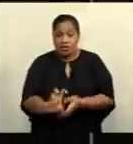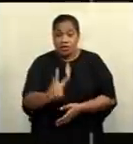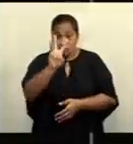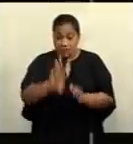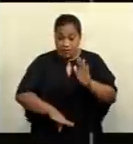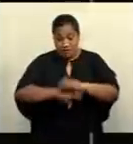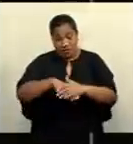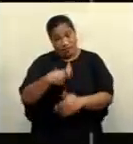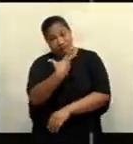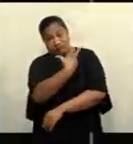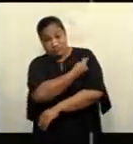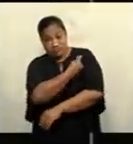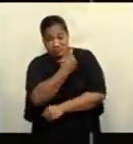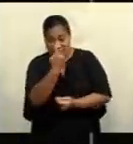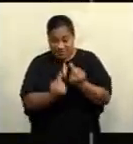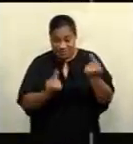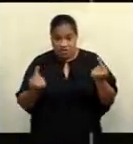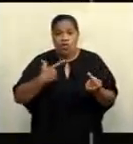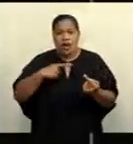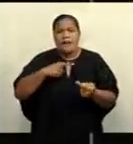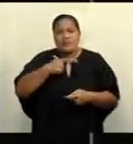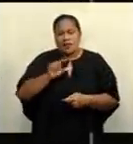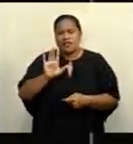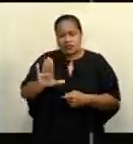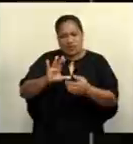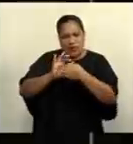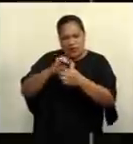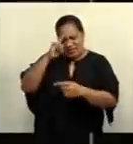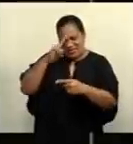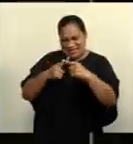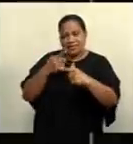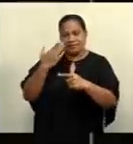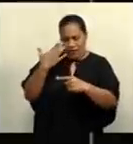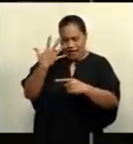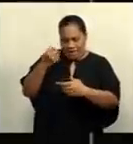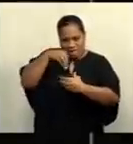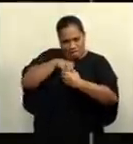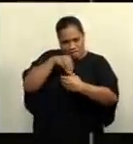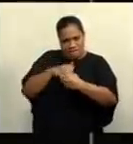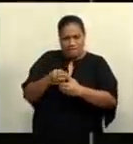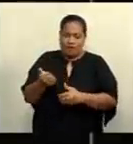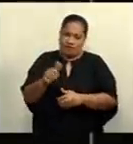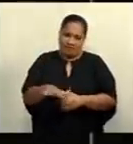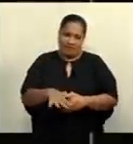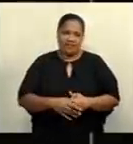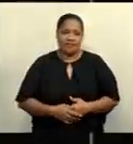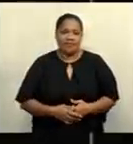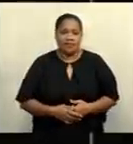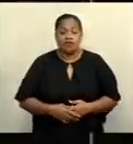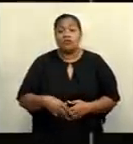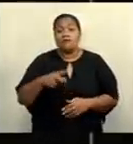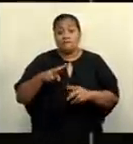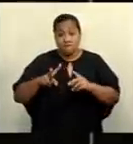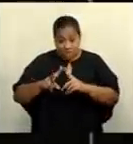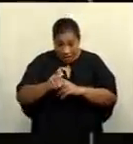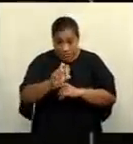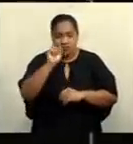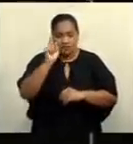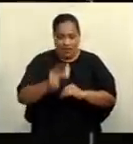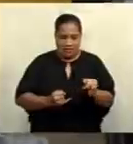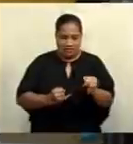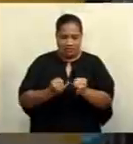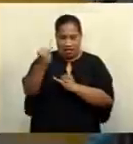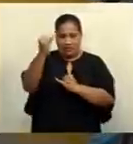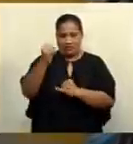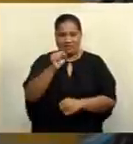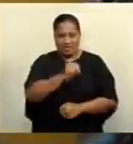died because of their existing medical conditions, and therefore the virus had put them at higher risk of severe disease.